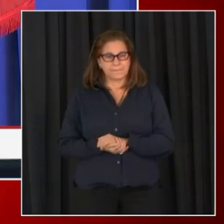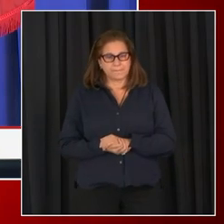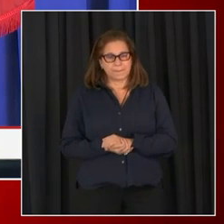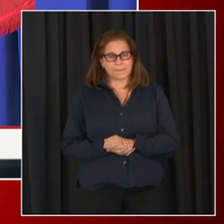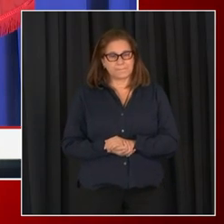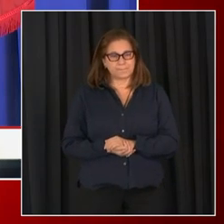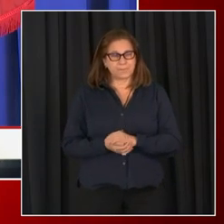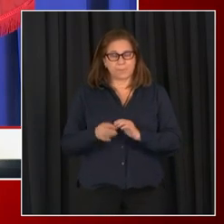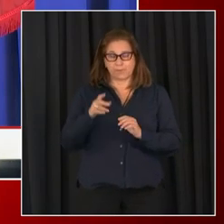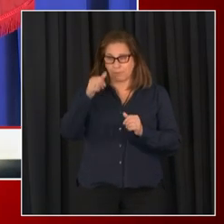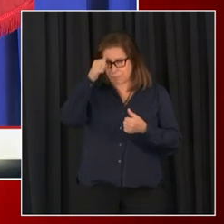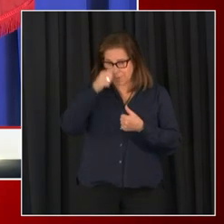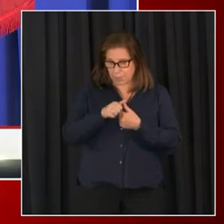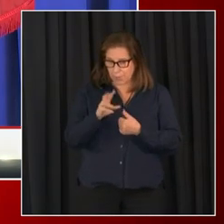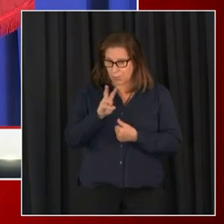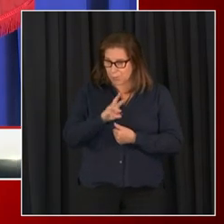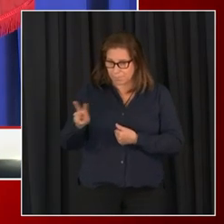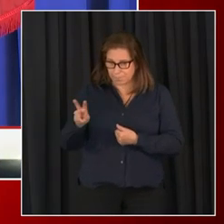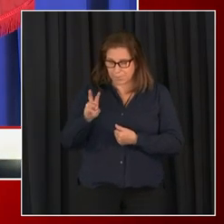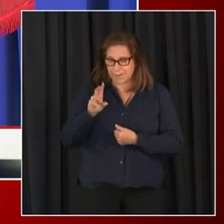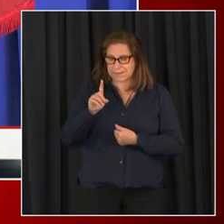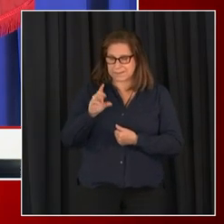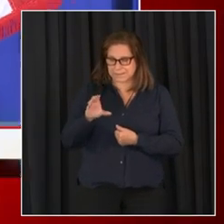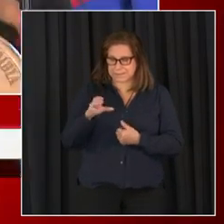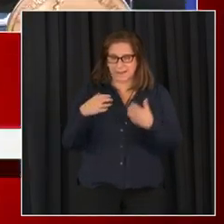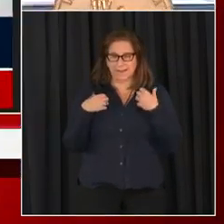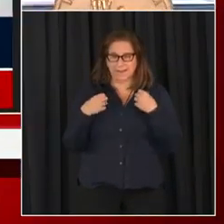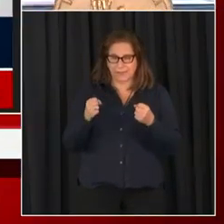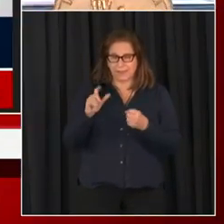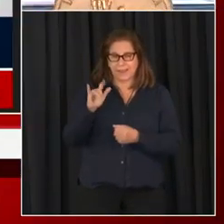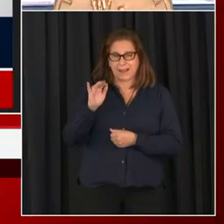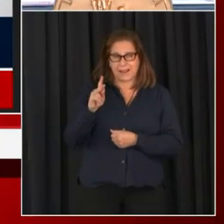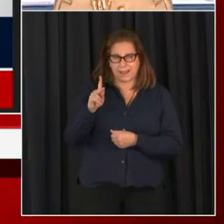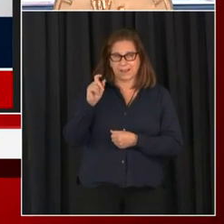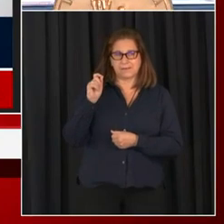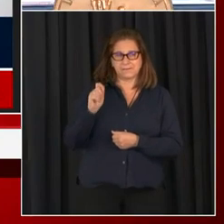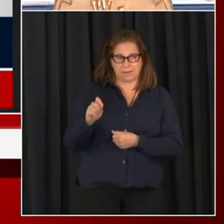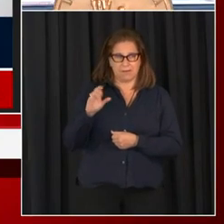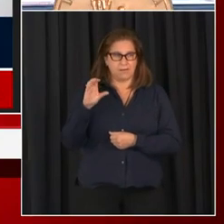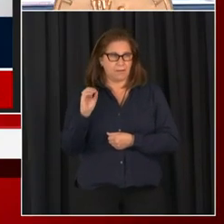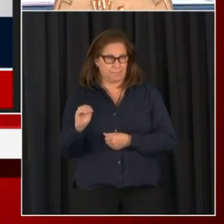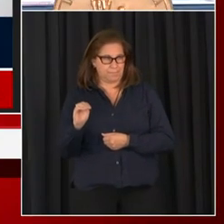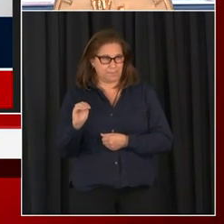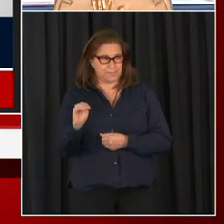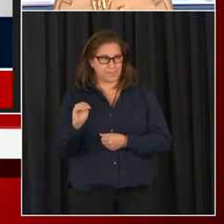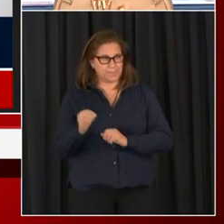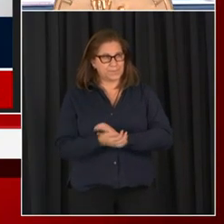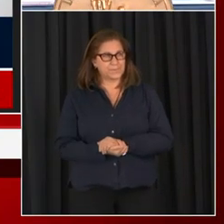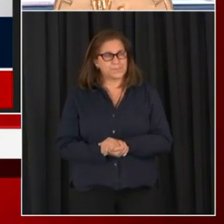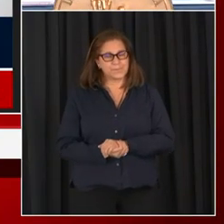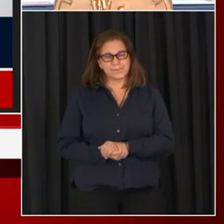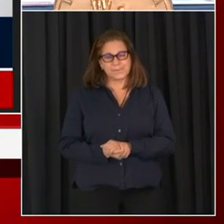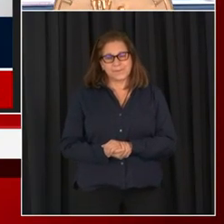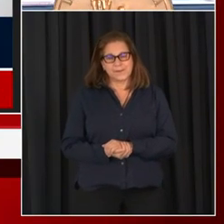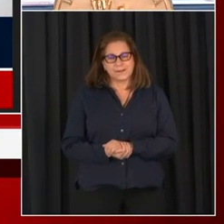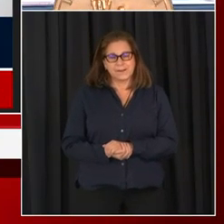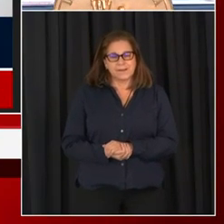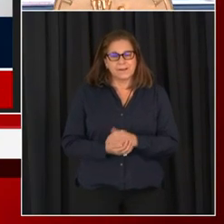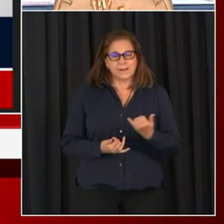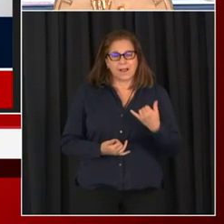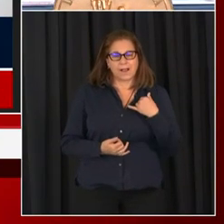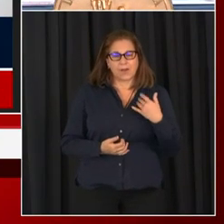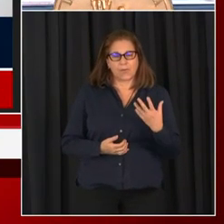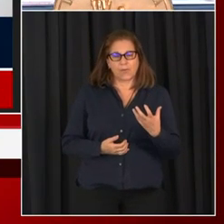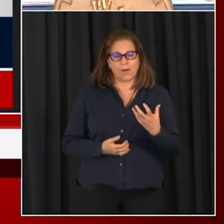dchealthlink.com. Yes. So now let me just also remind everybody about their flu